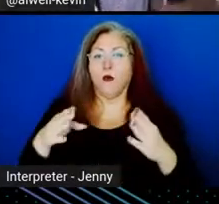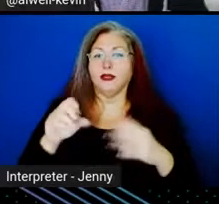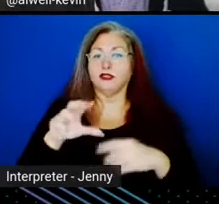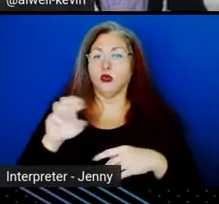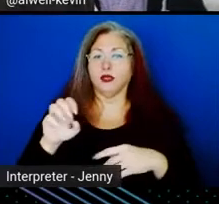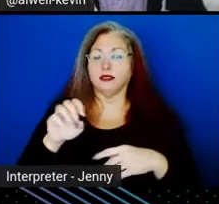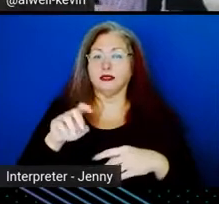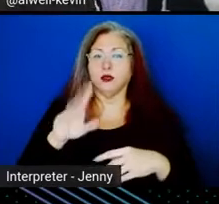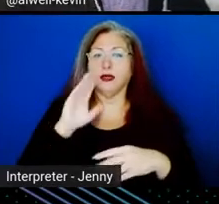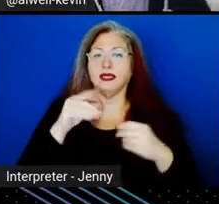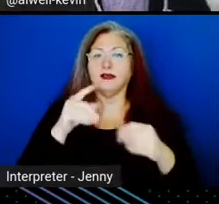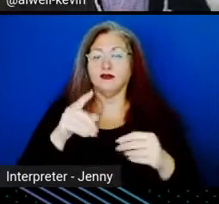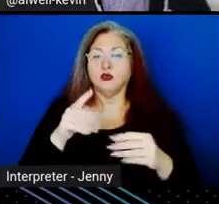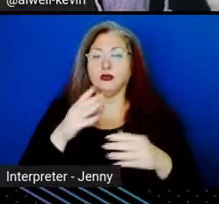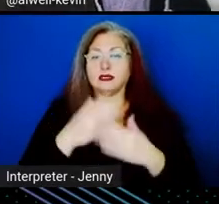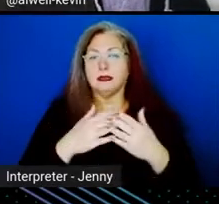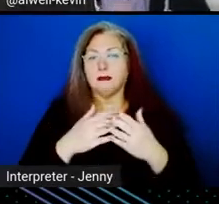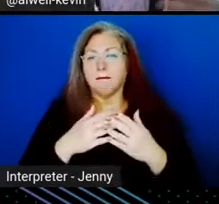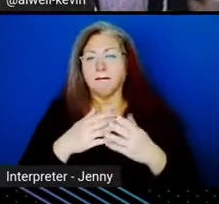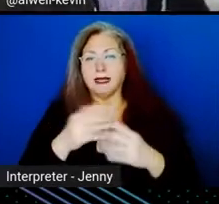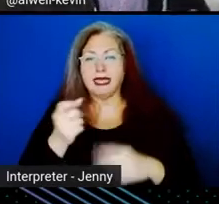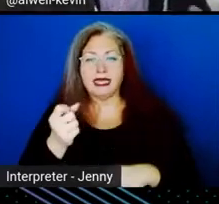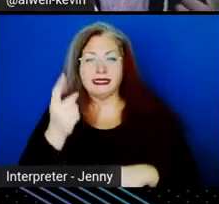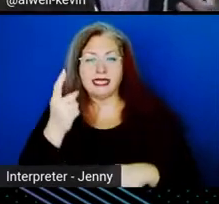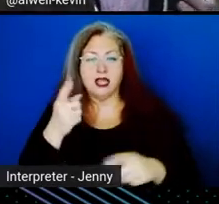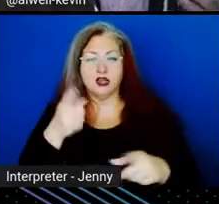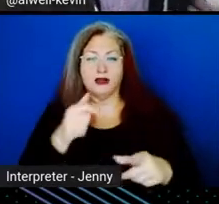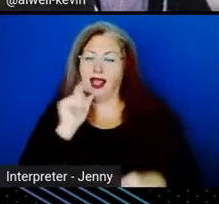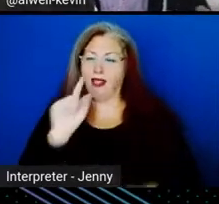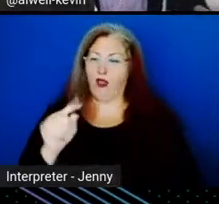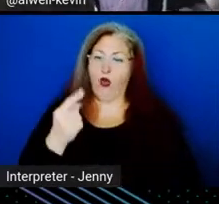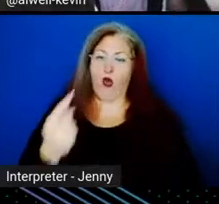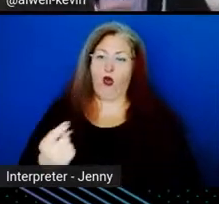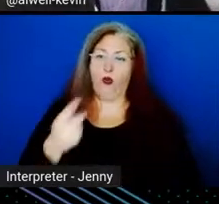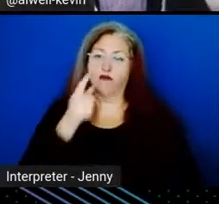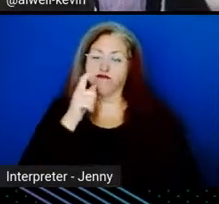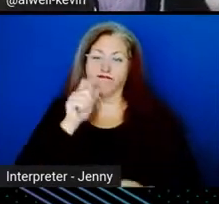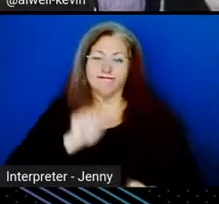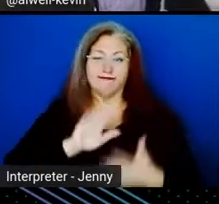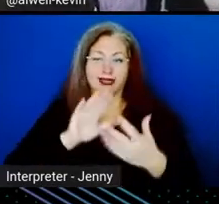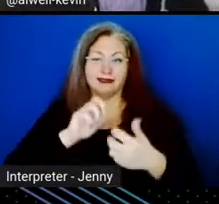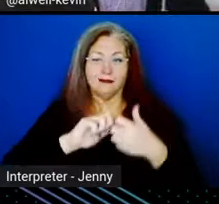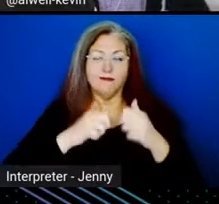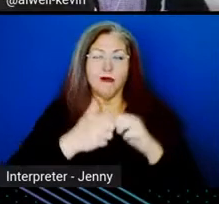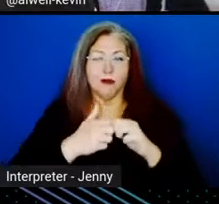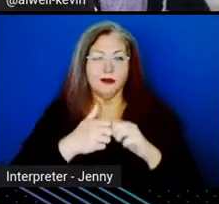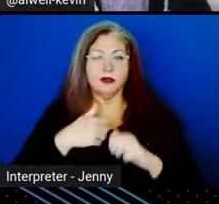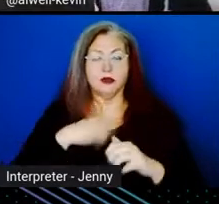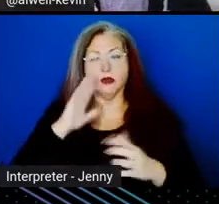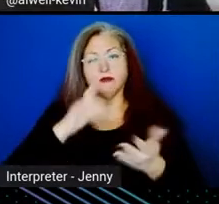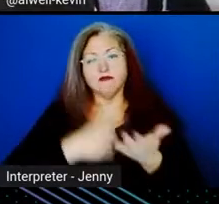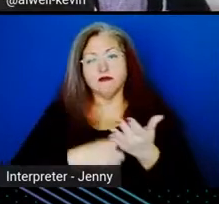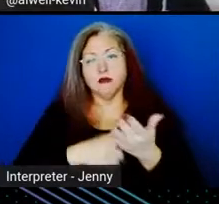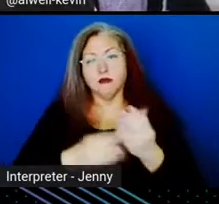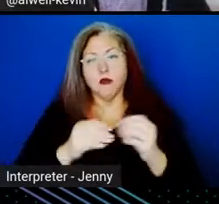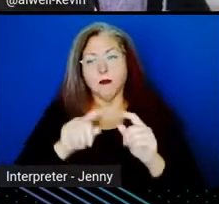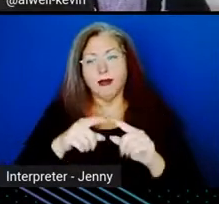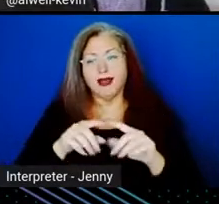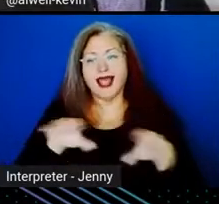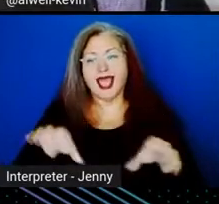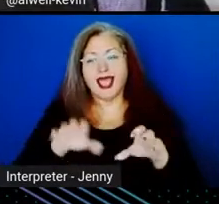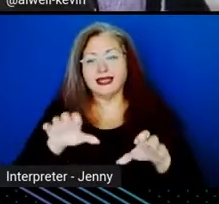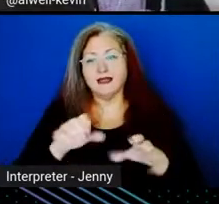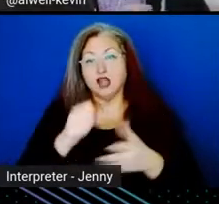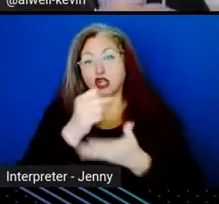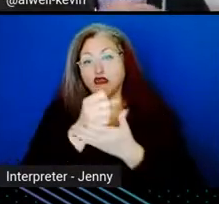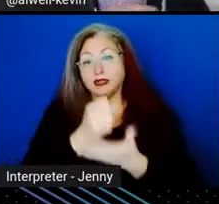give you insight into, you know, you not being the only one who's facing these types of problems. We'll talk about active